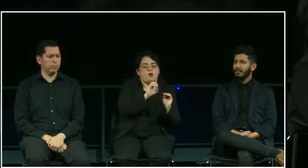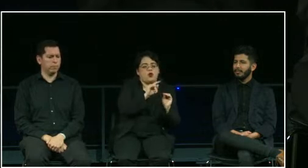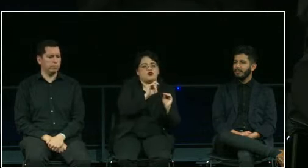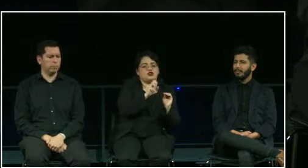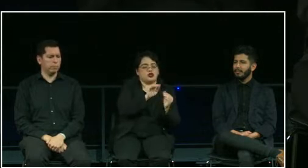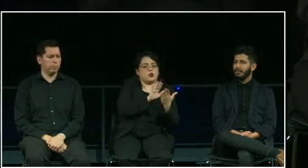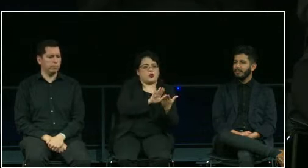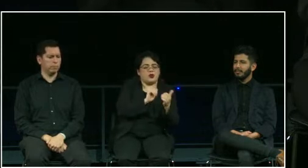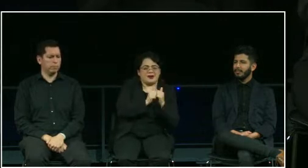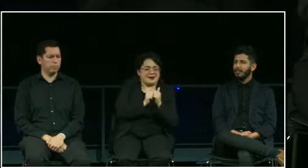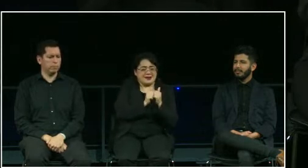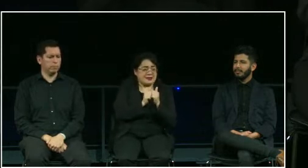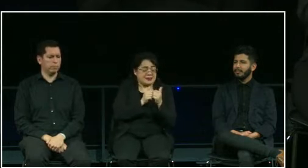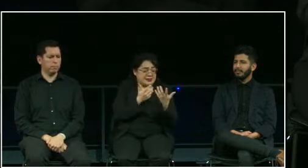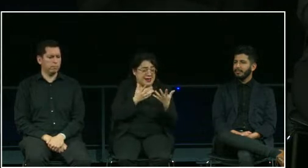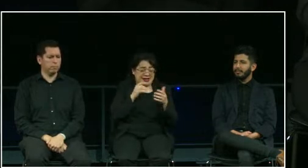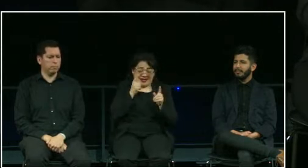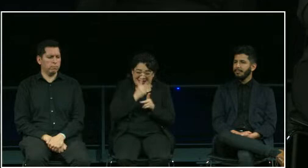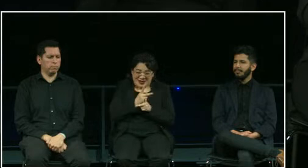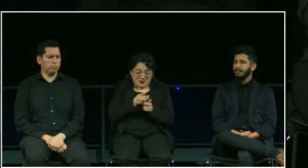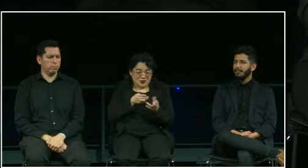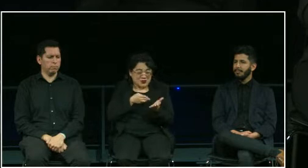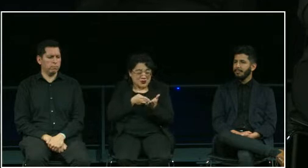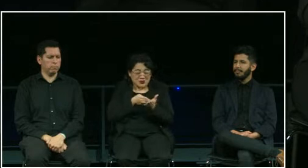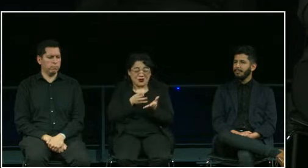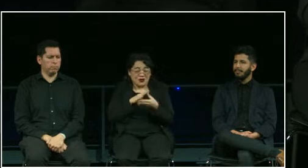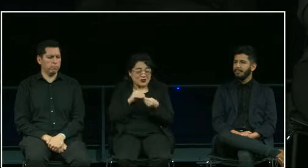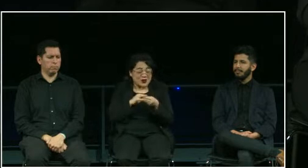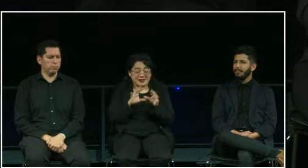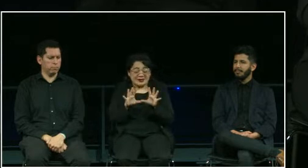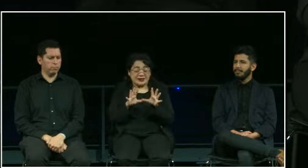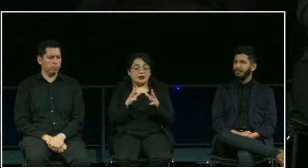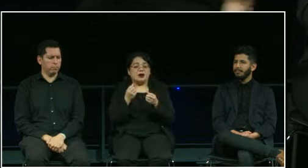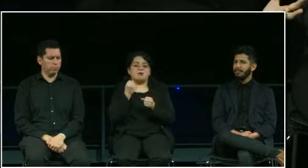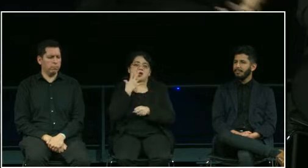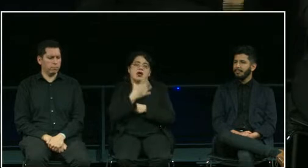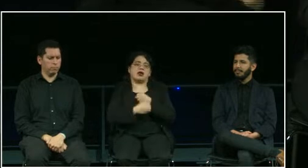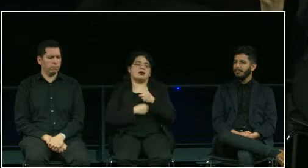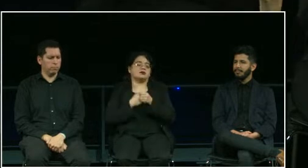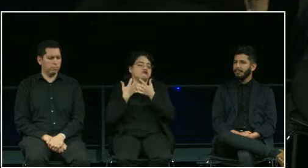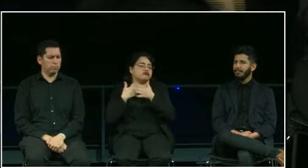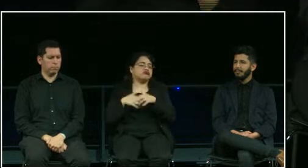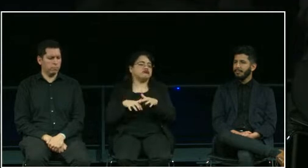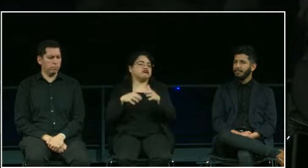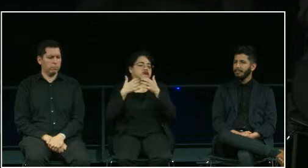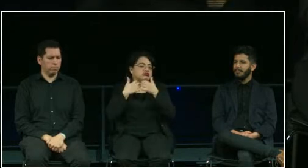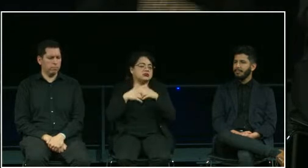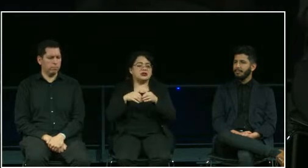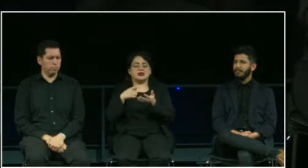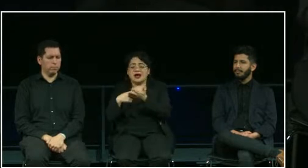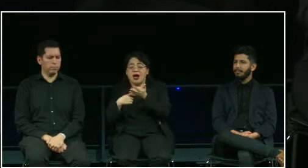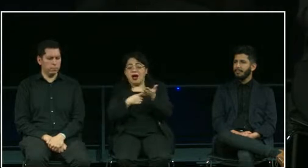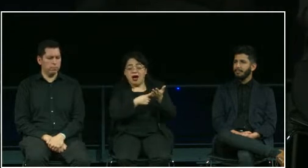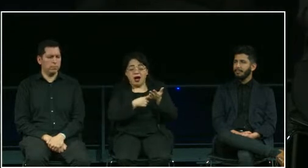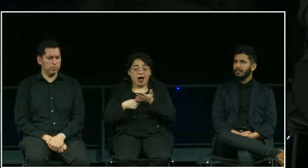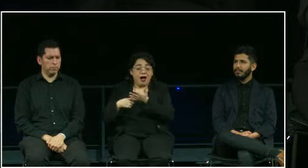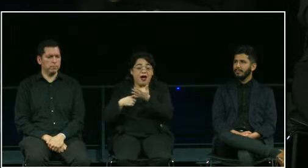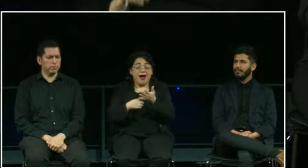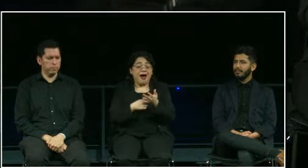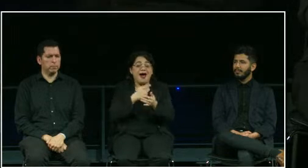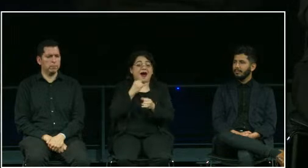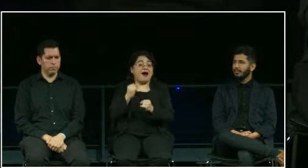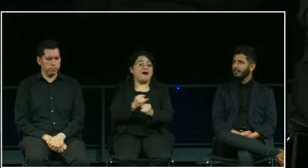So that took many years to kind of figure out how to put together and make the version of the film you see